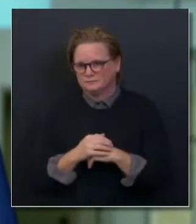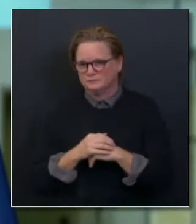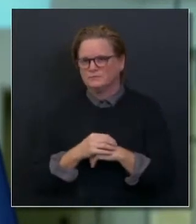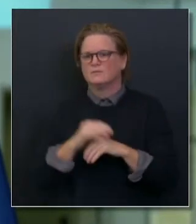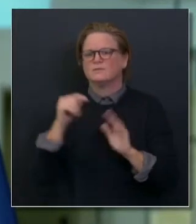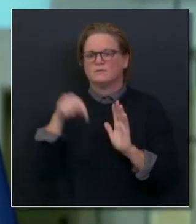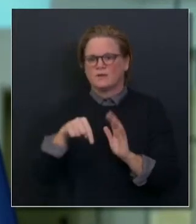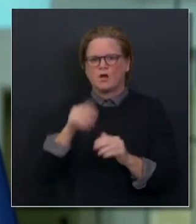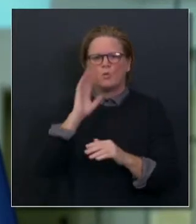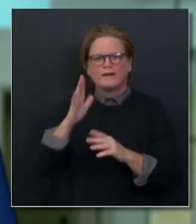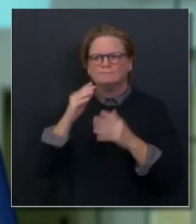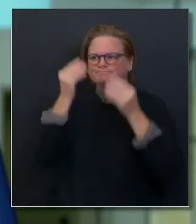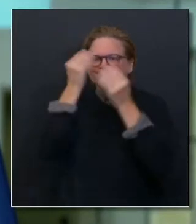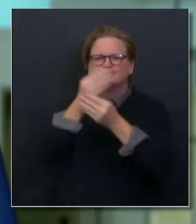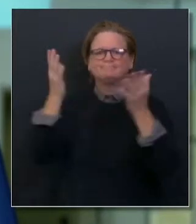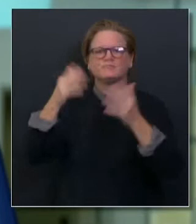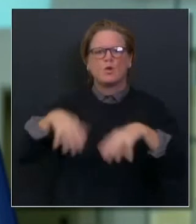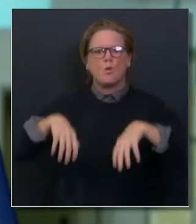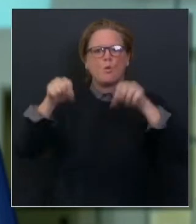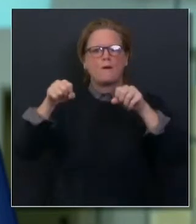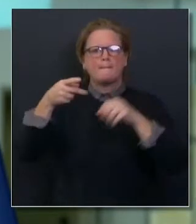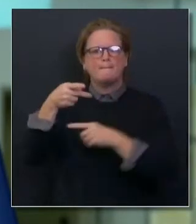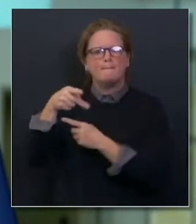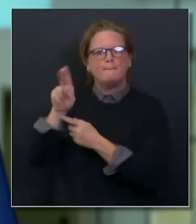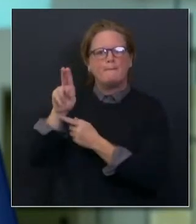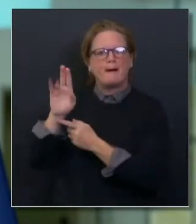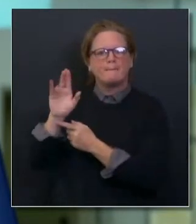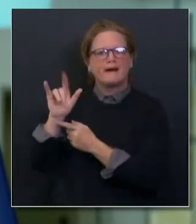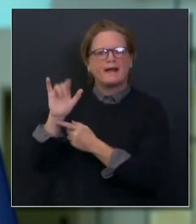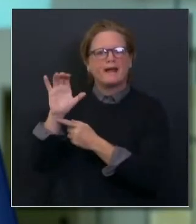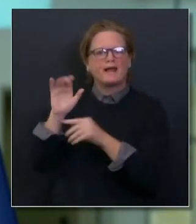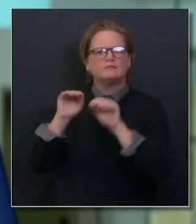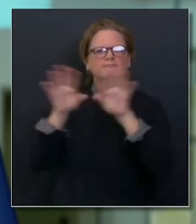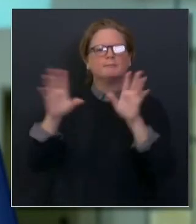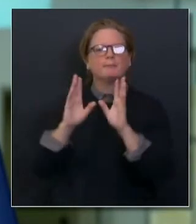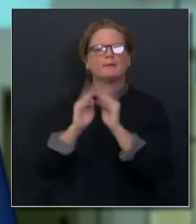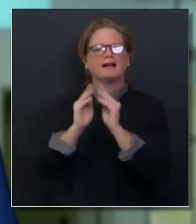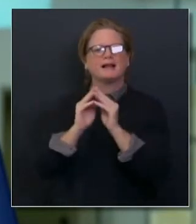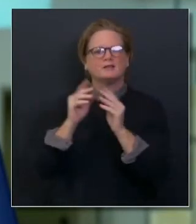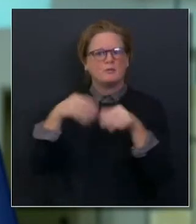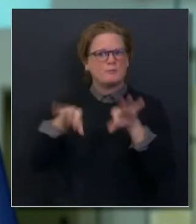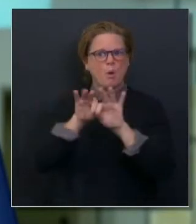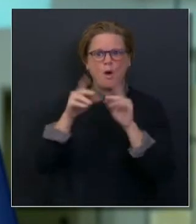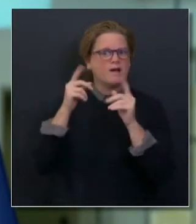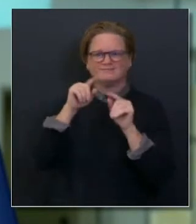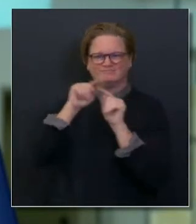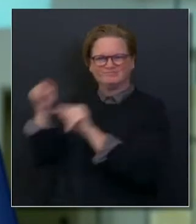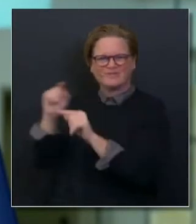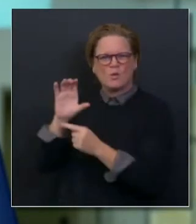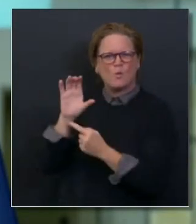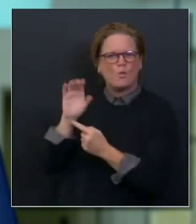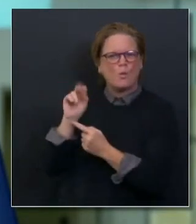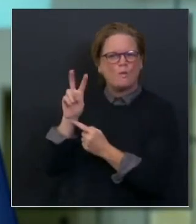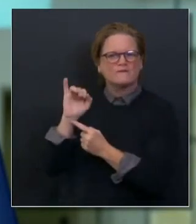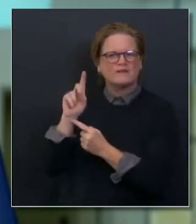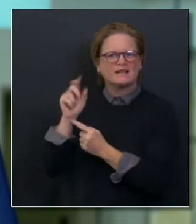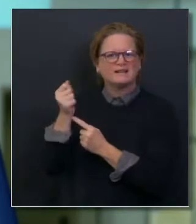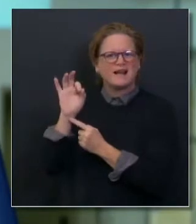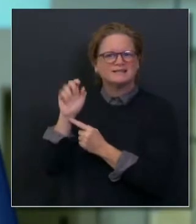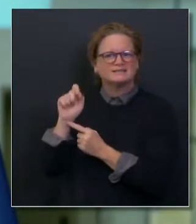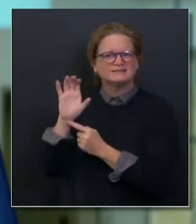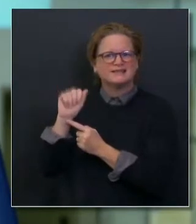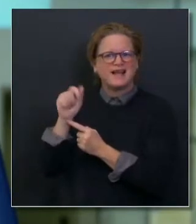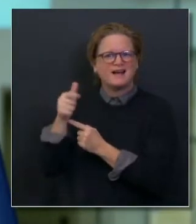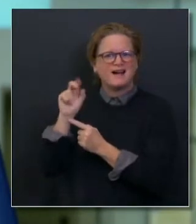.ca.gov website to learn about their next public meeting time and learn more in real time